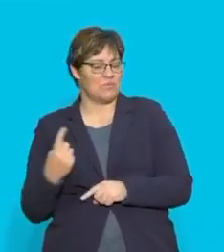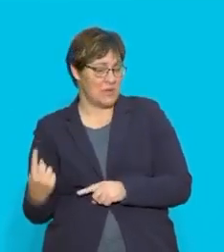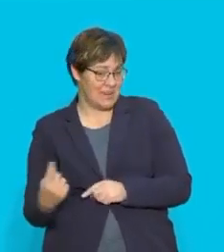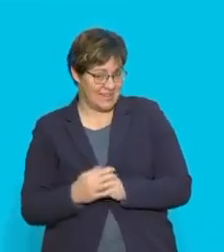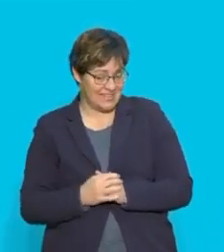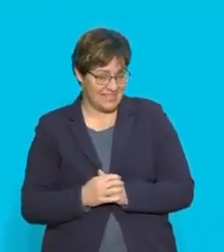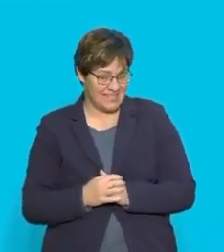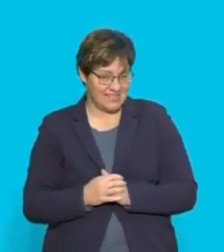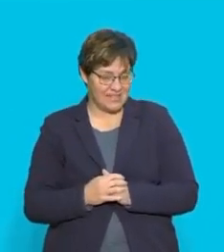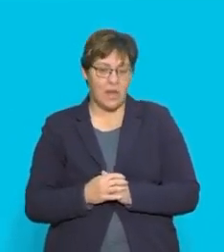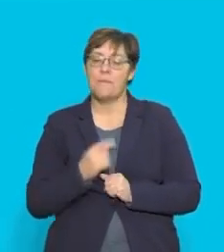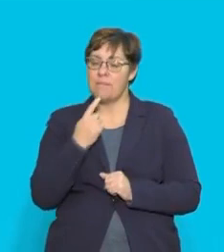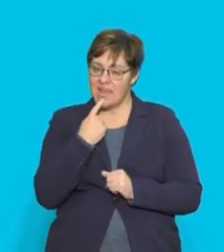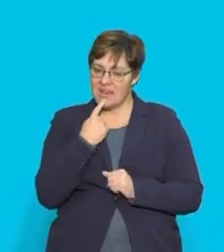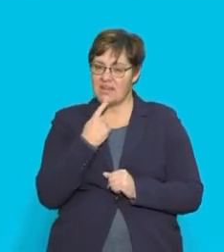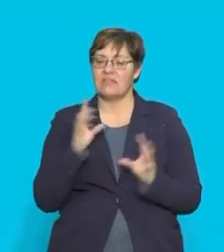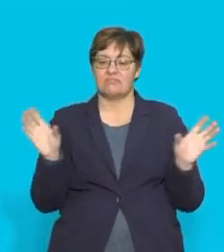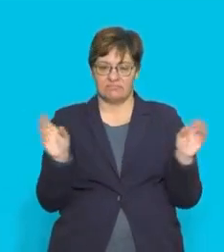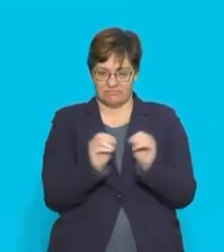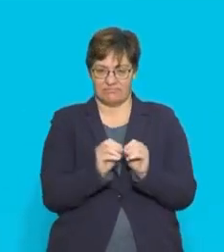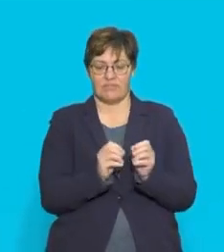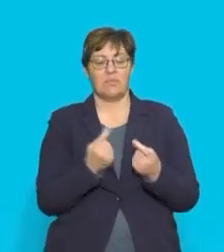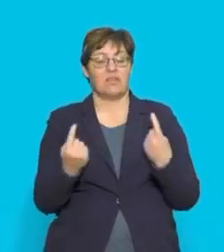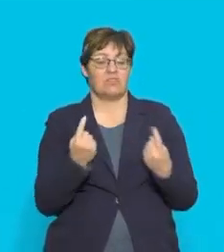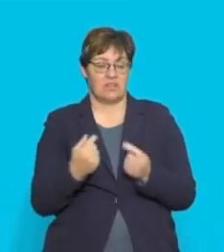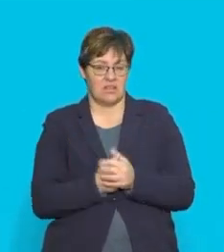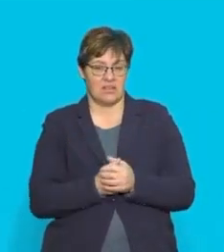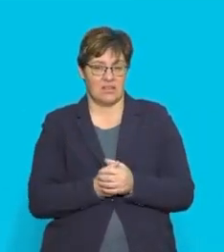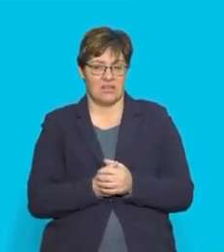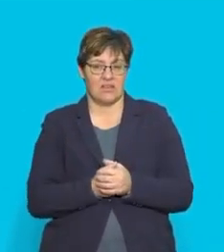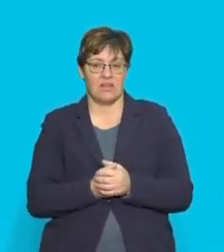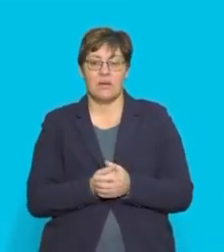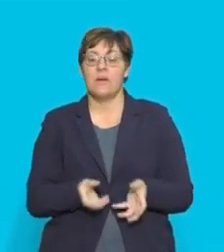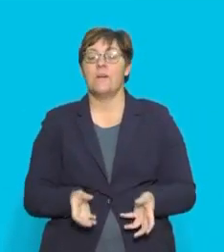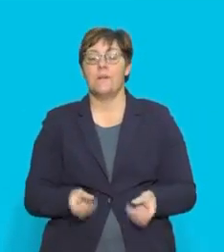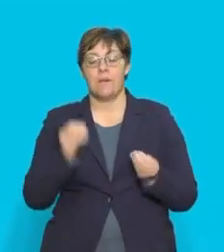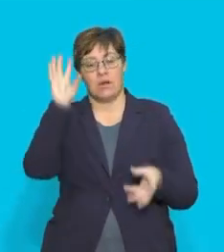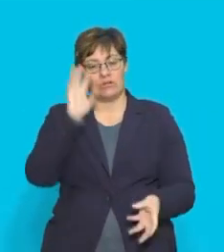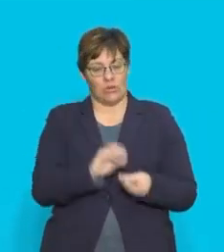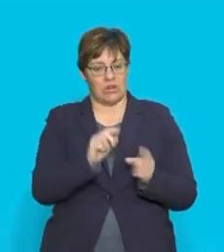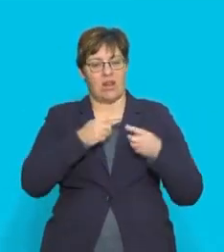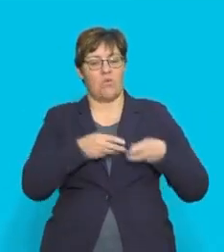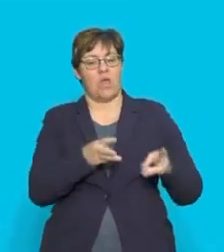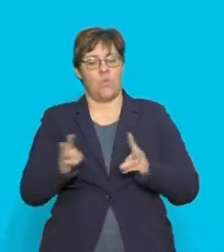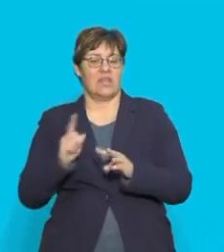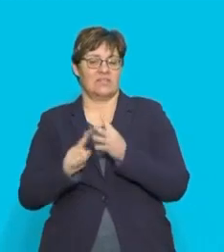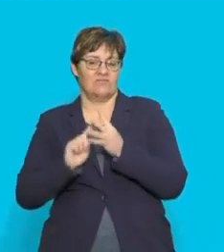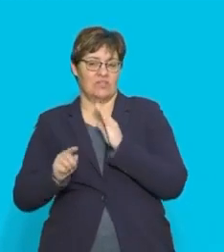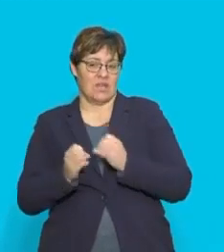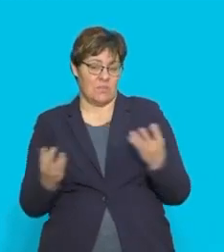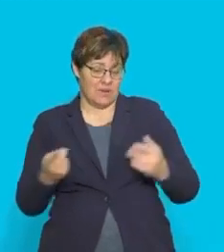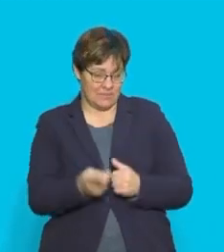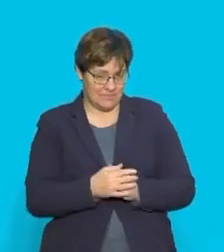just multiply that. And that will give us the total ways. Are we all